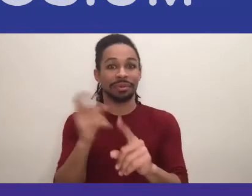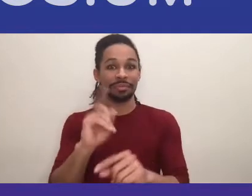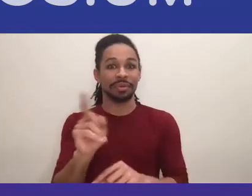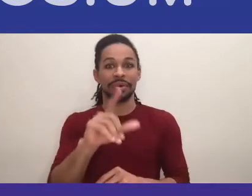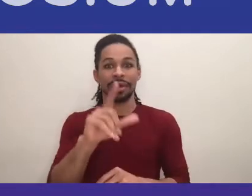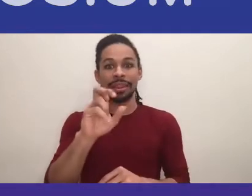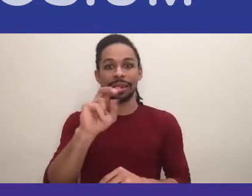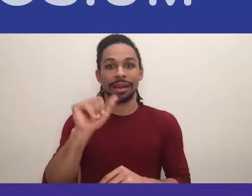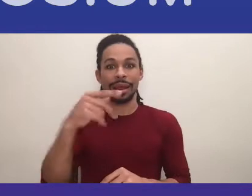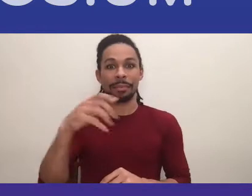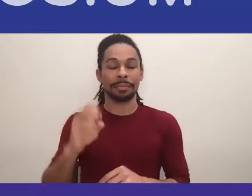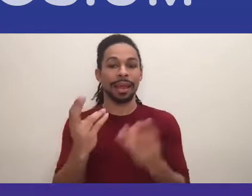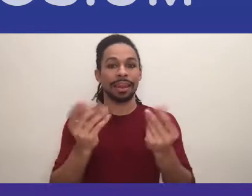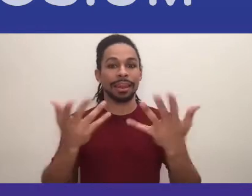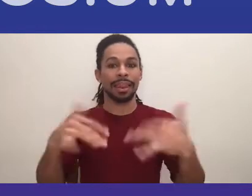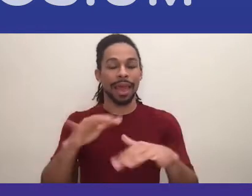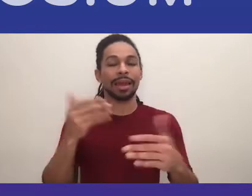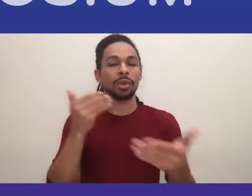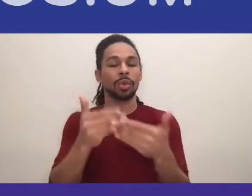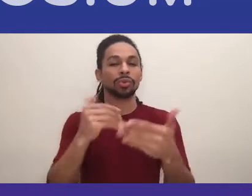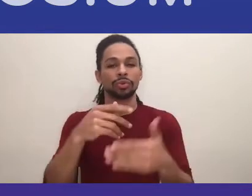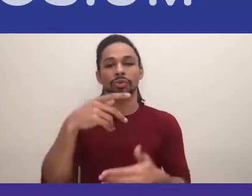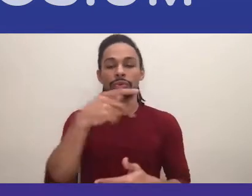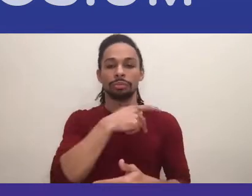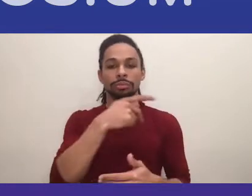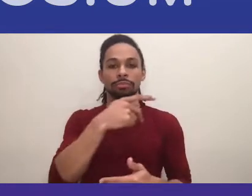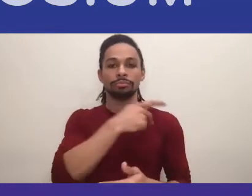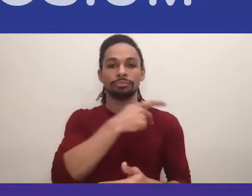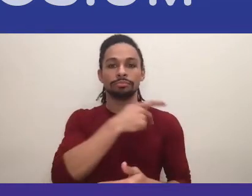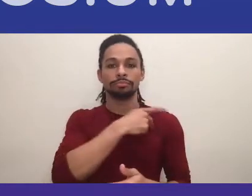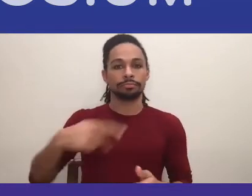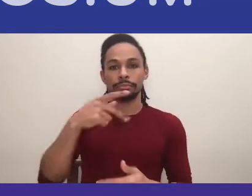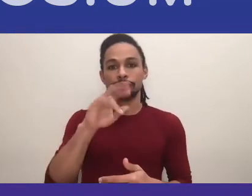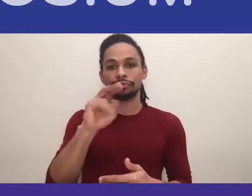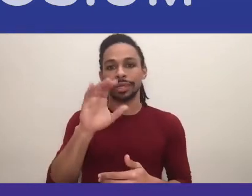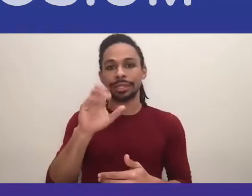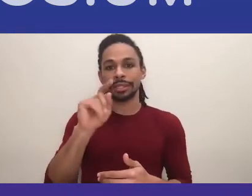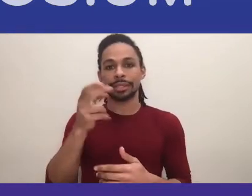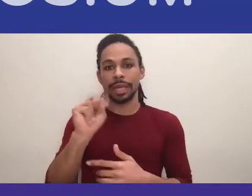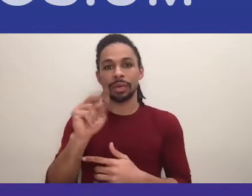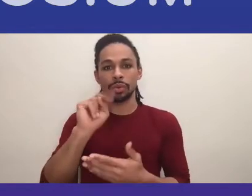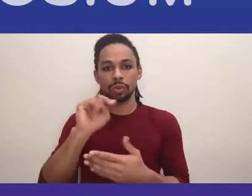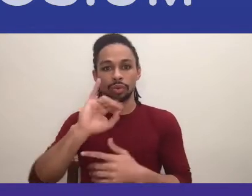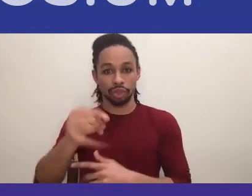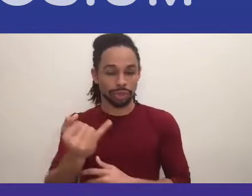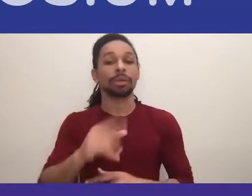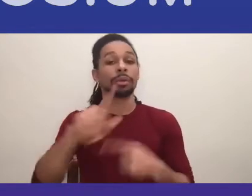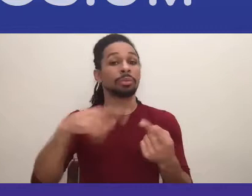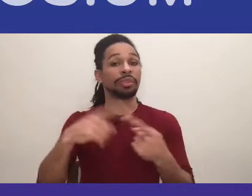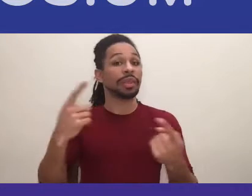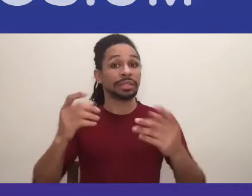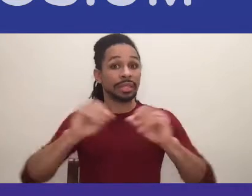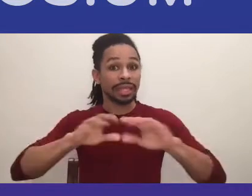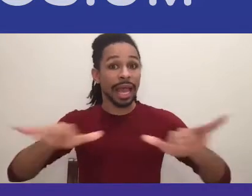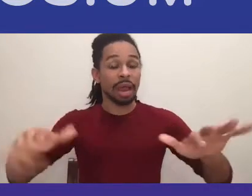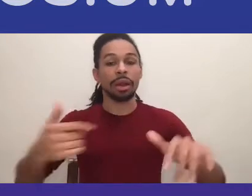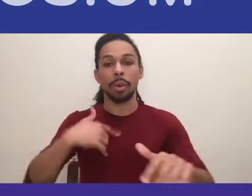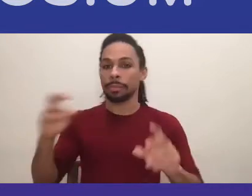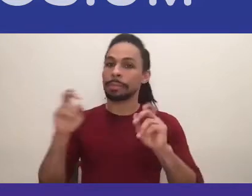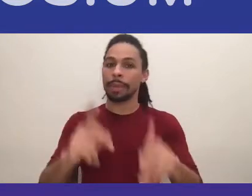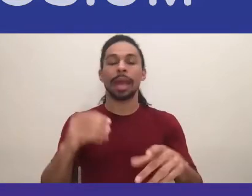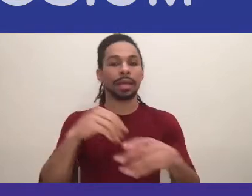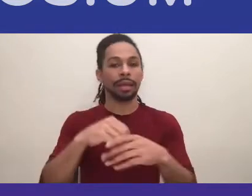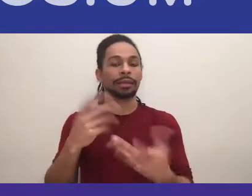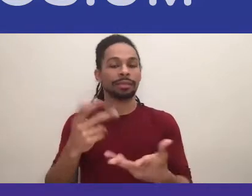near Princeton, New Jersey. By the time this will be aired, I will be back in the Kingdom of